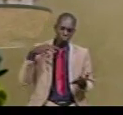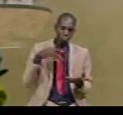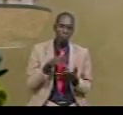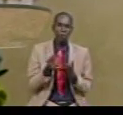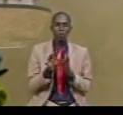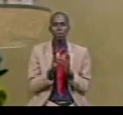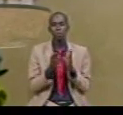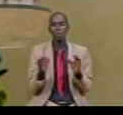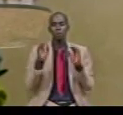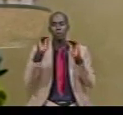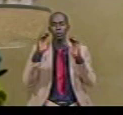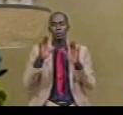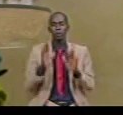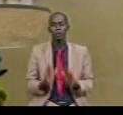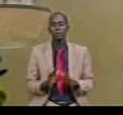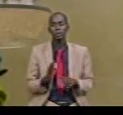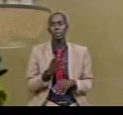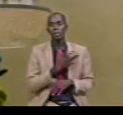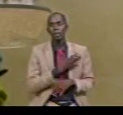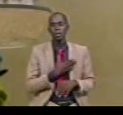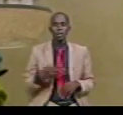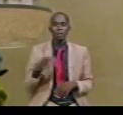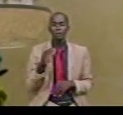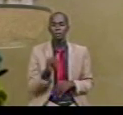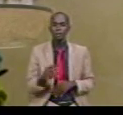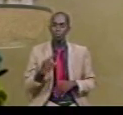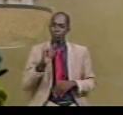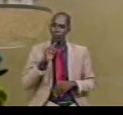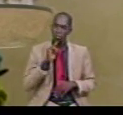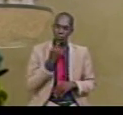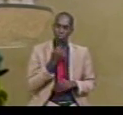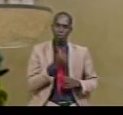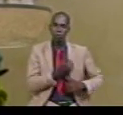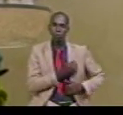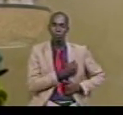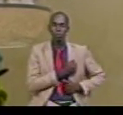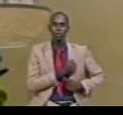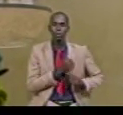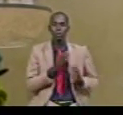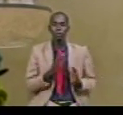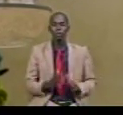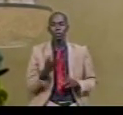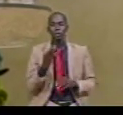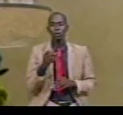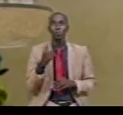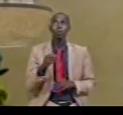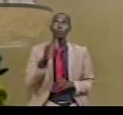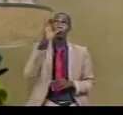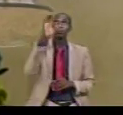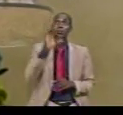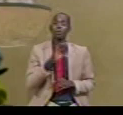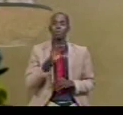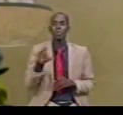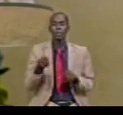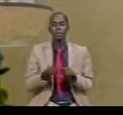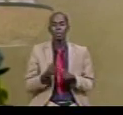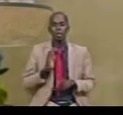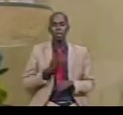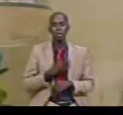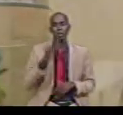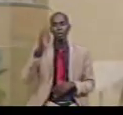teacher, and a resilient soldier of the cross as our